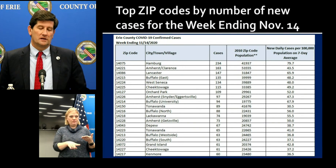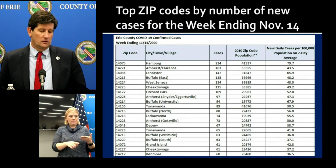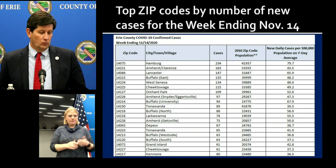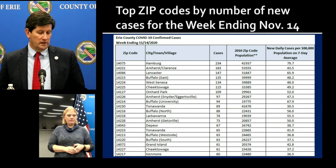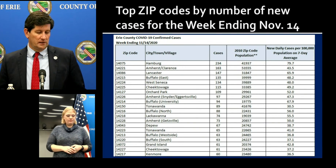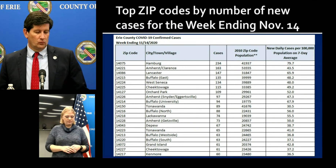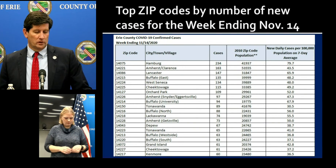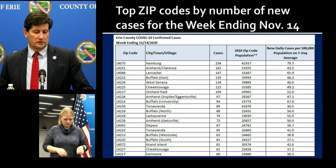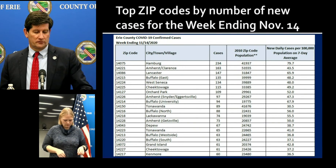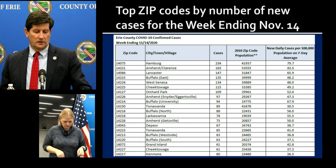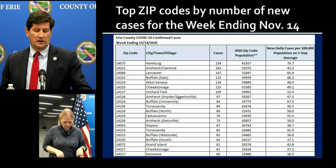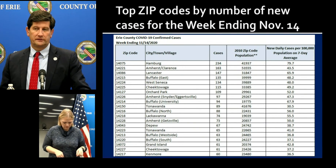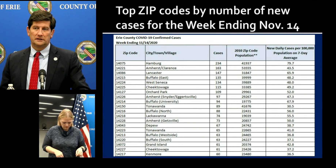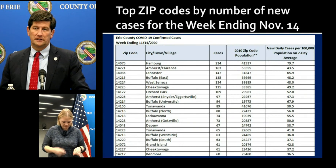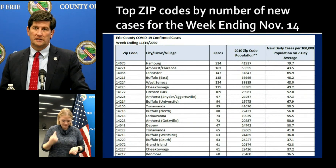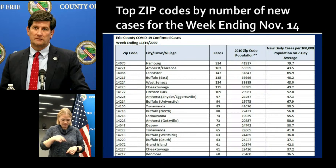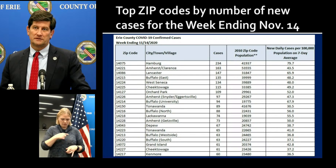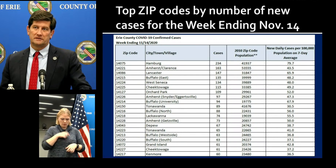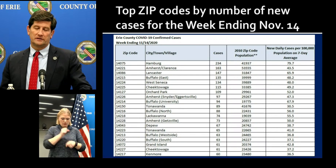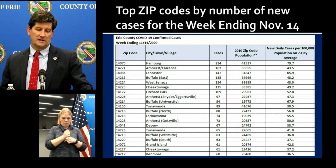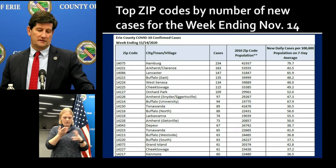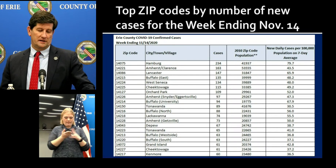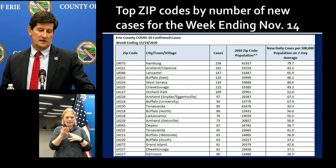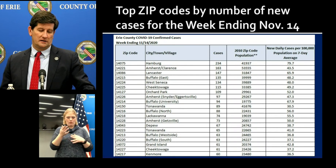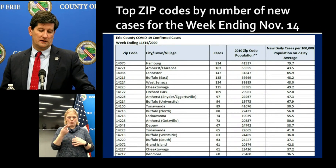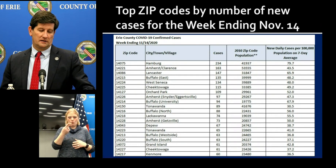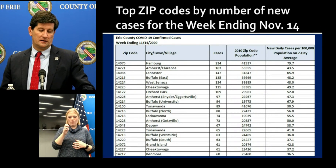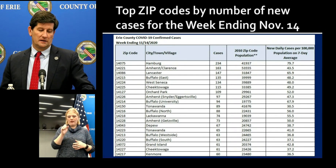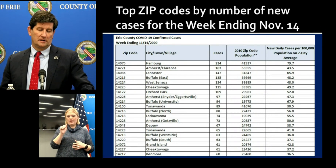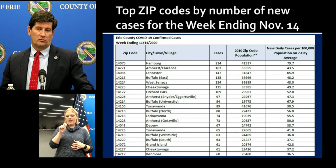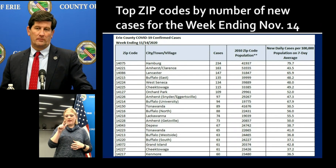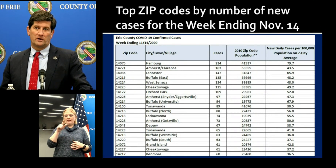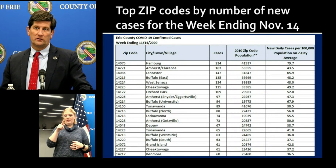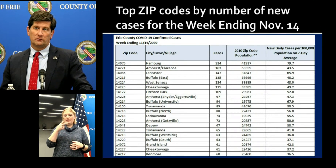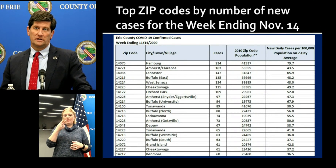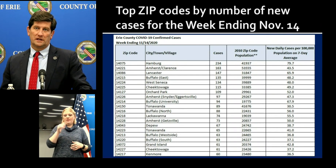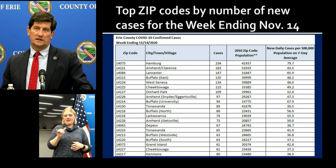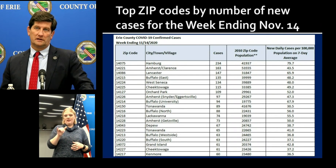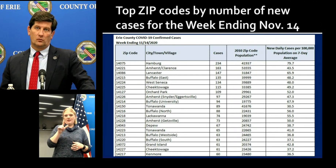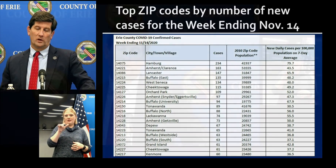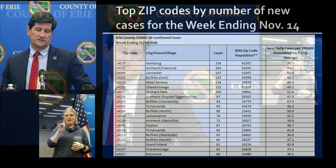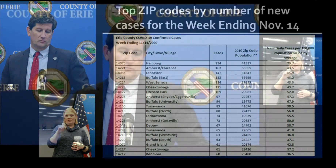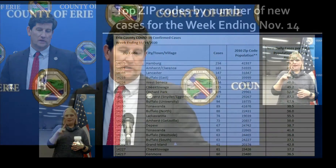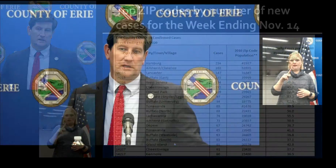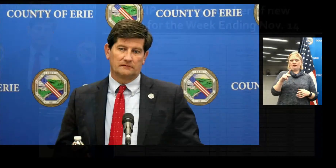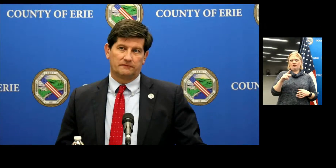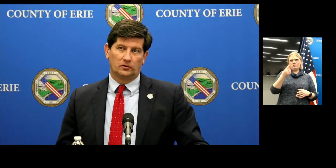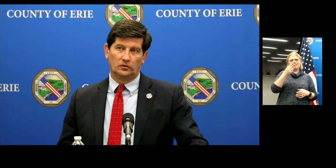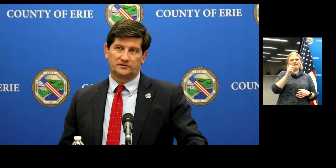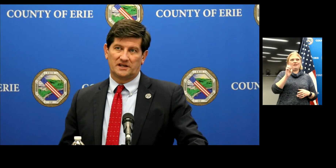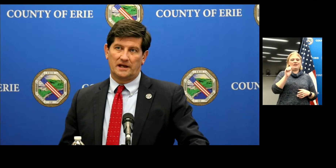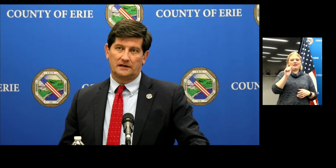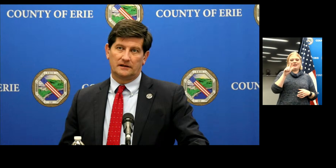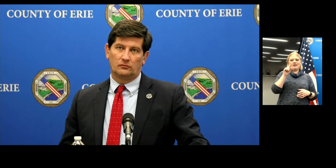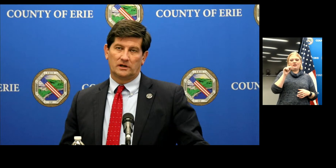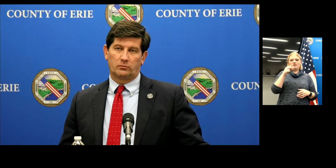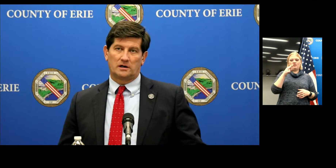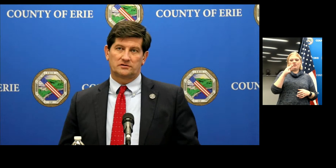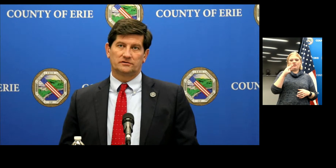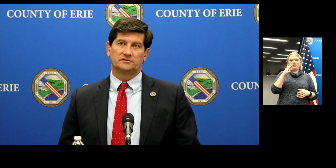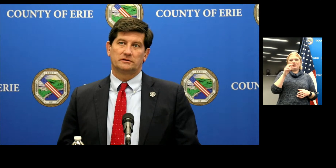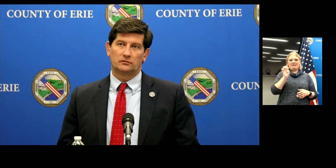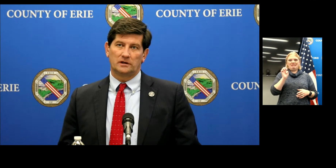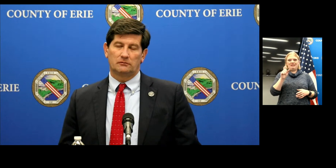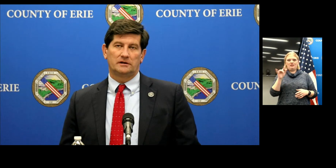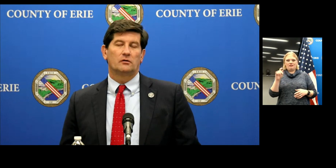is we work through Healthy Link on receiving death data, and primarily we get it once a week in full set, and then we'll get